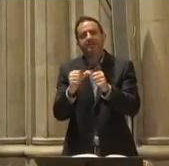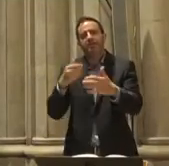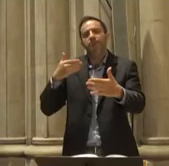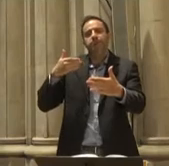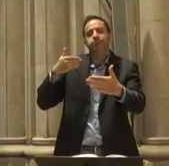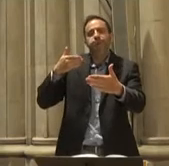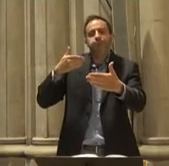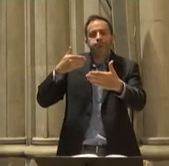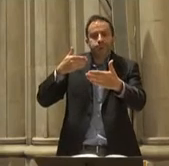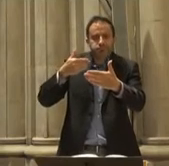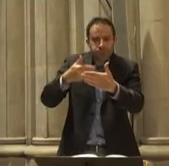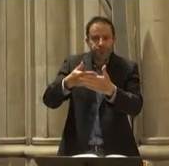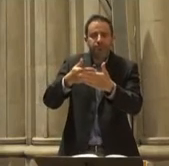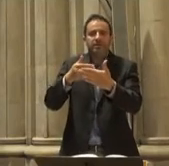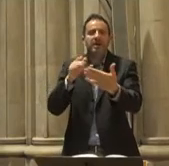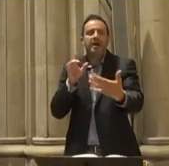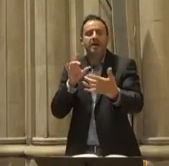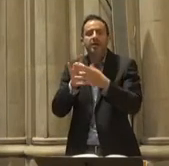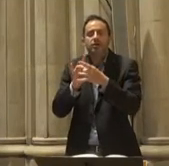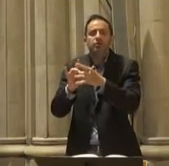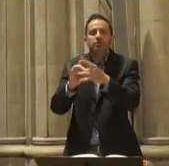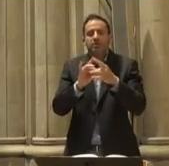union with God.